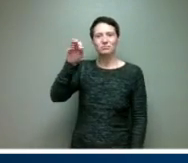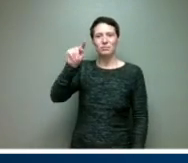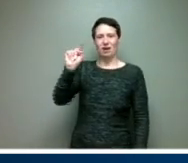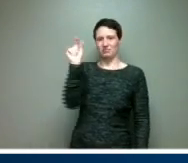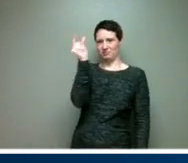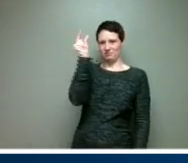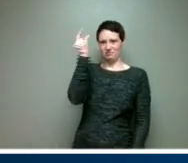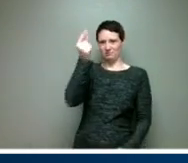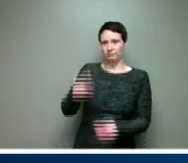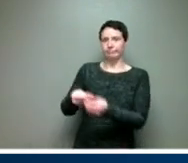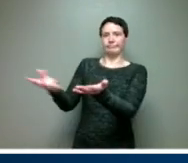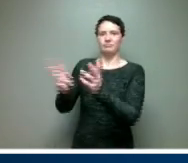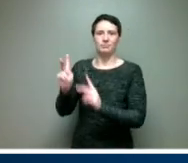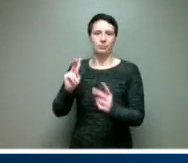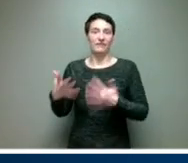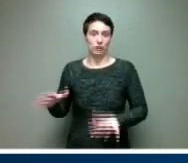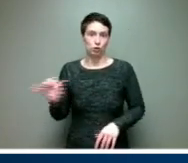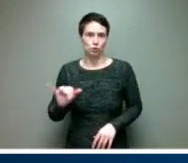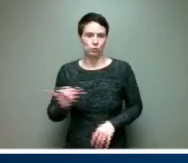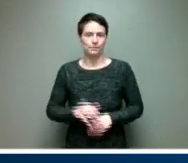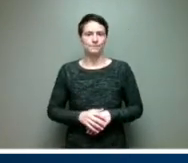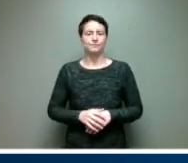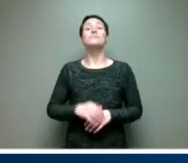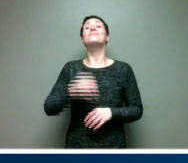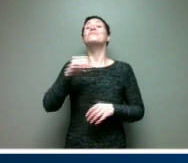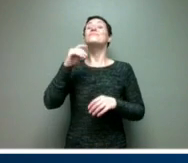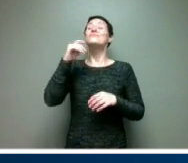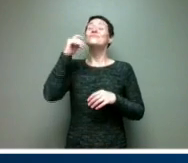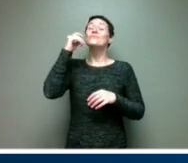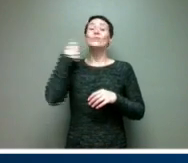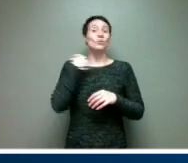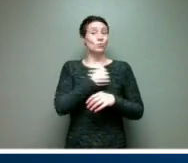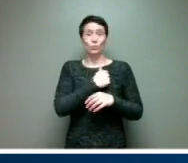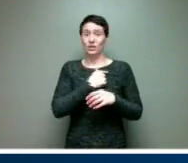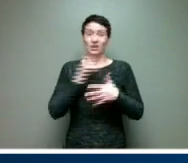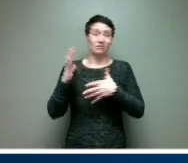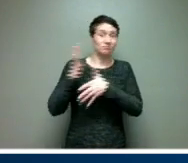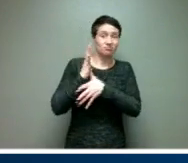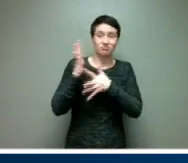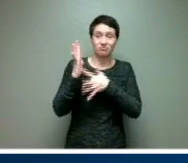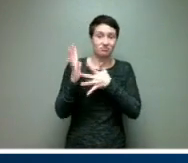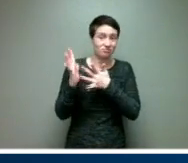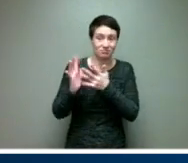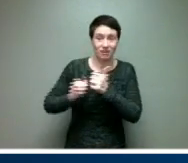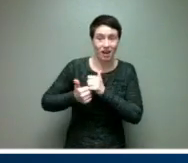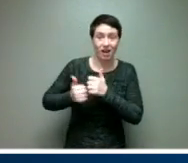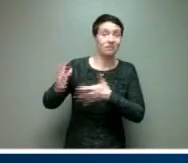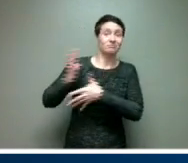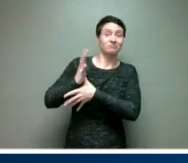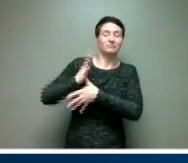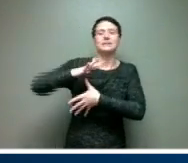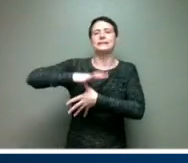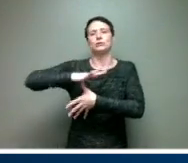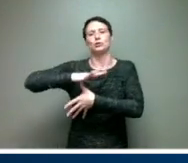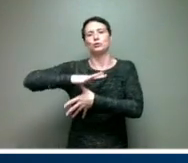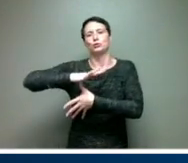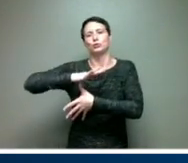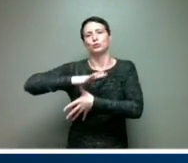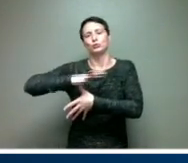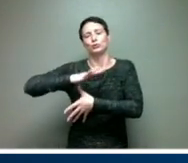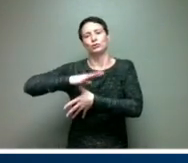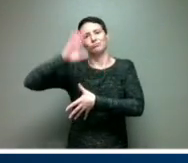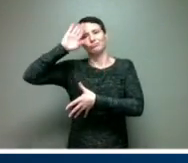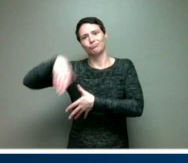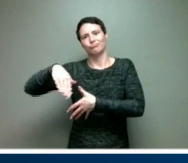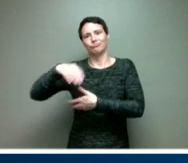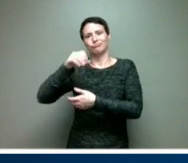devices first to our seniors, because we want to make sure that our seniors get their work done during, as they prepare for the end of